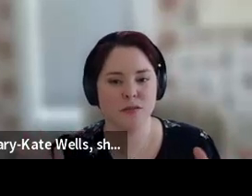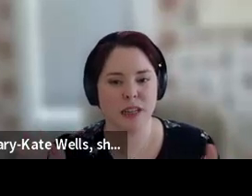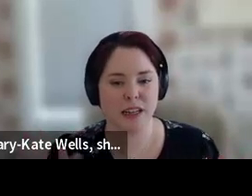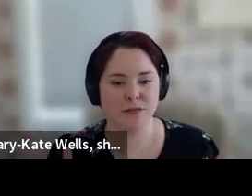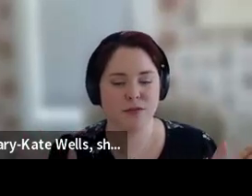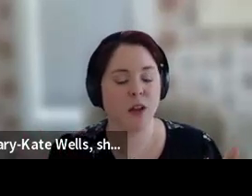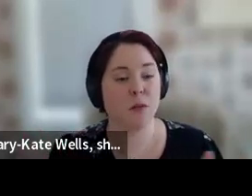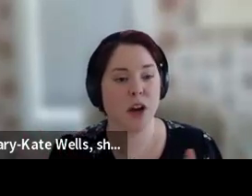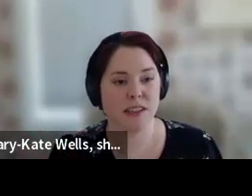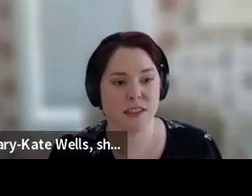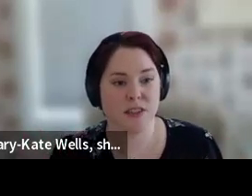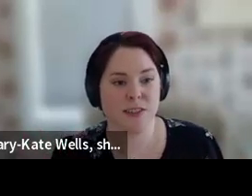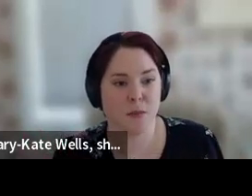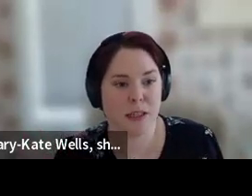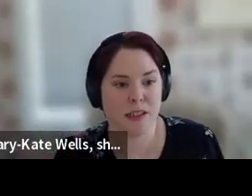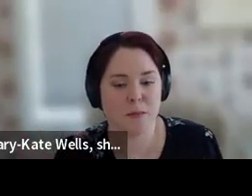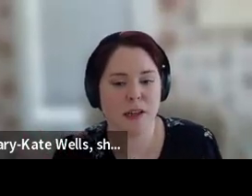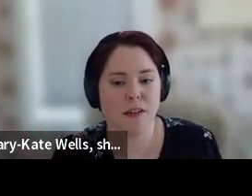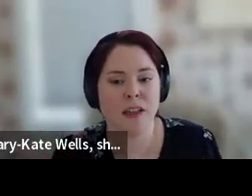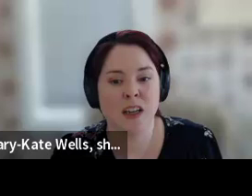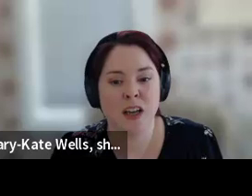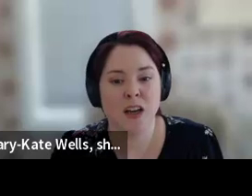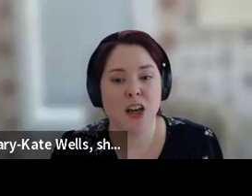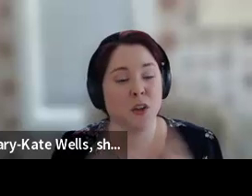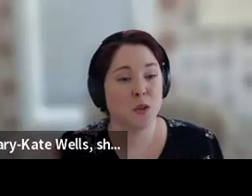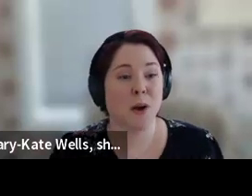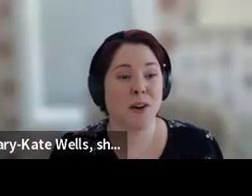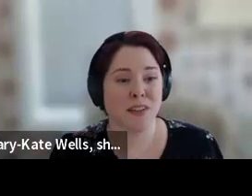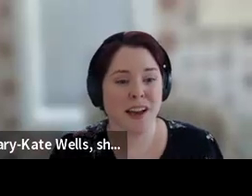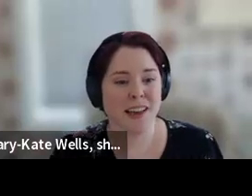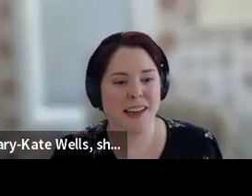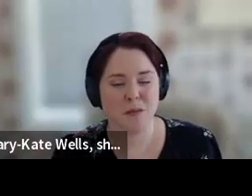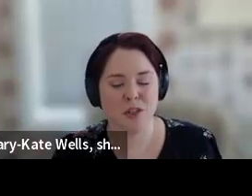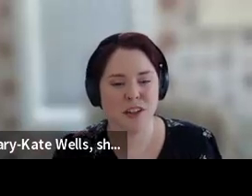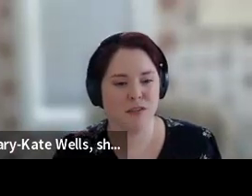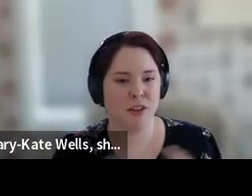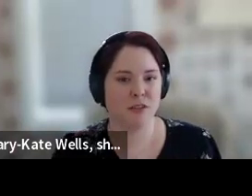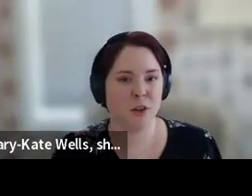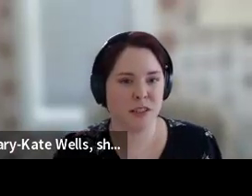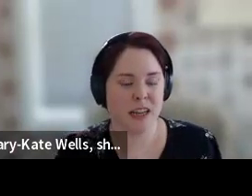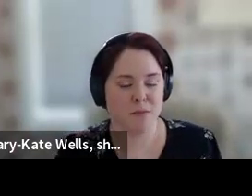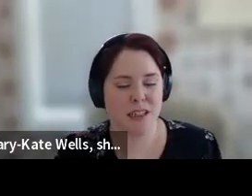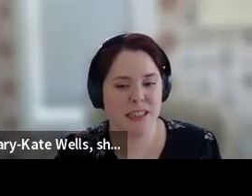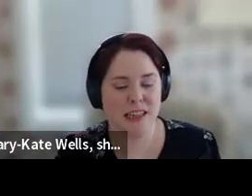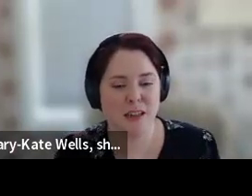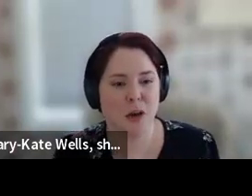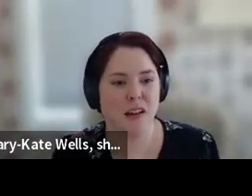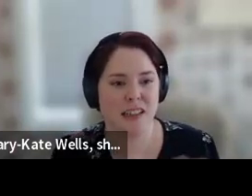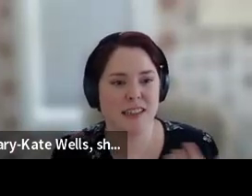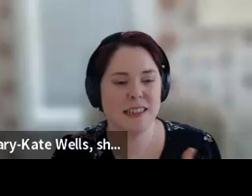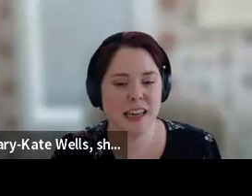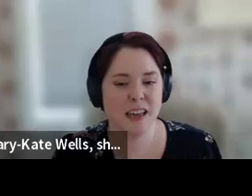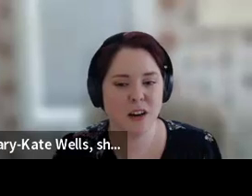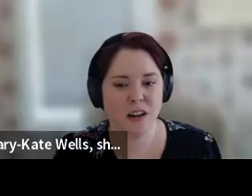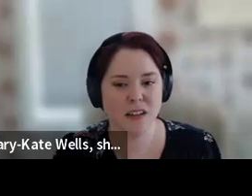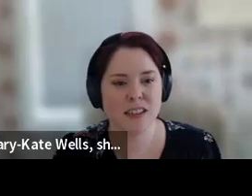to follow the process of developing the spill. A huge part of that, and I'm sure for the folks that have been attending